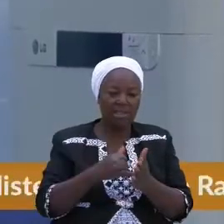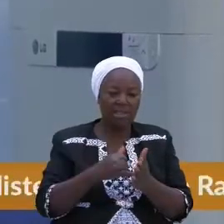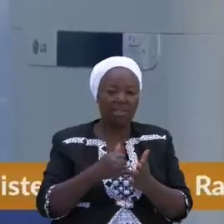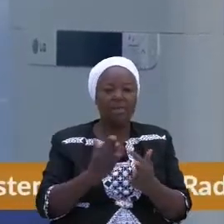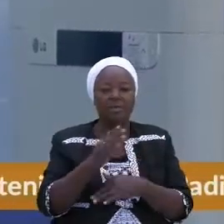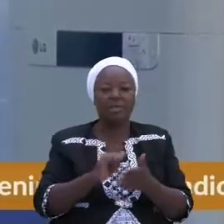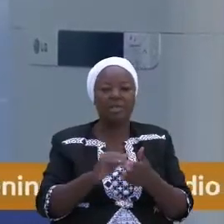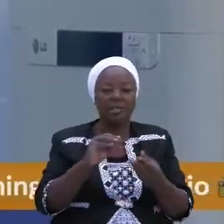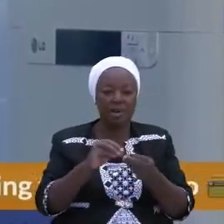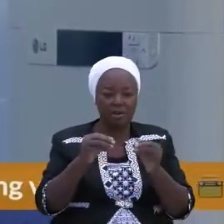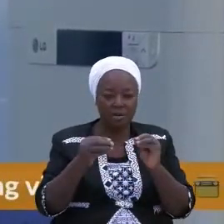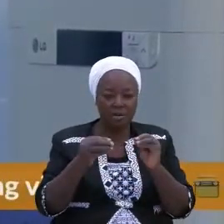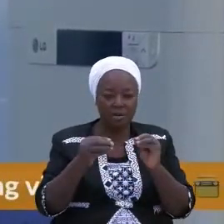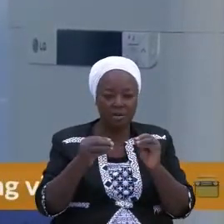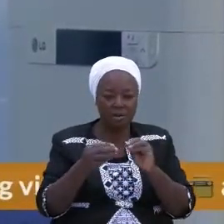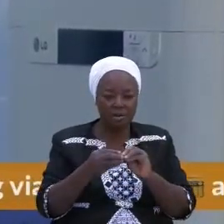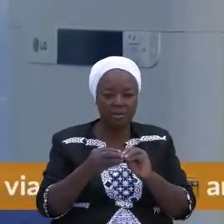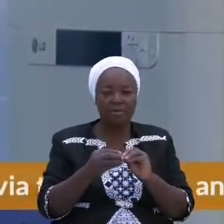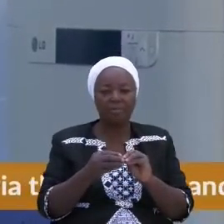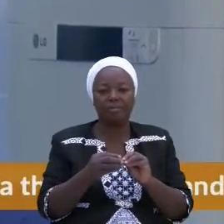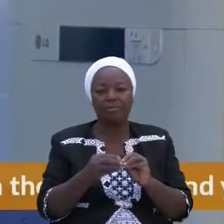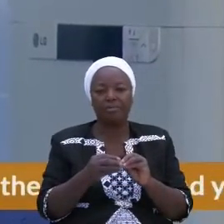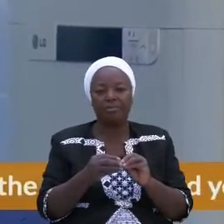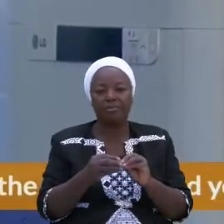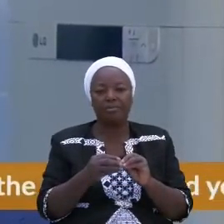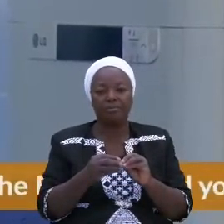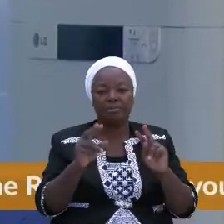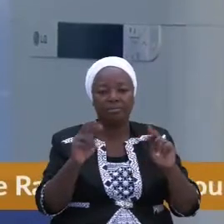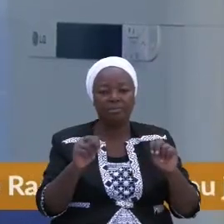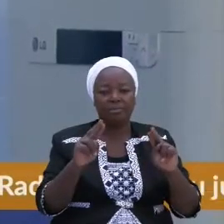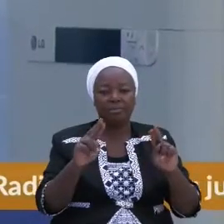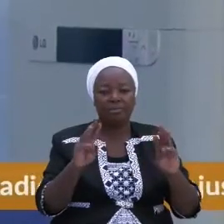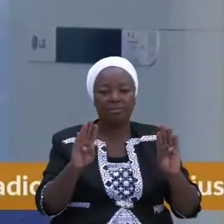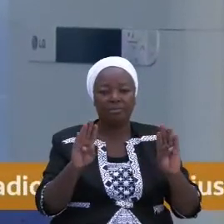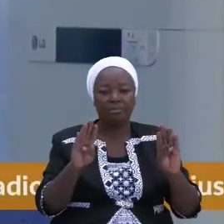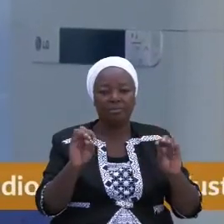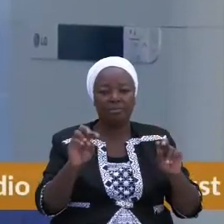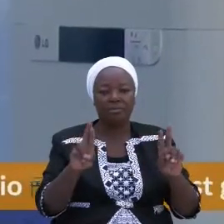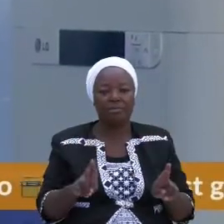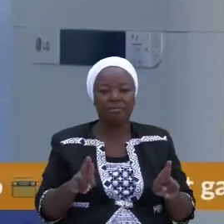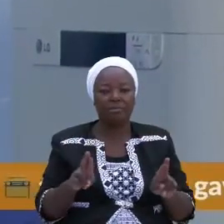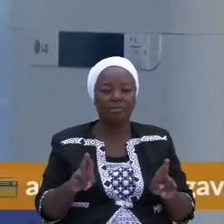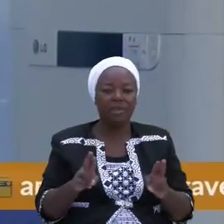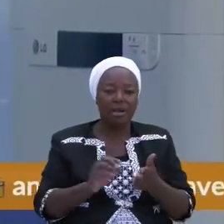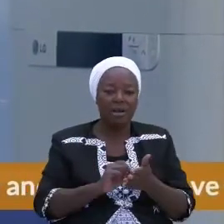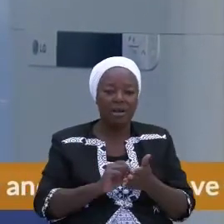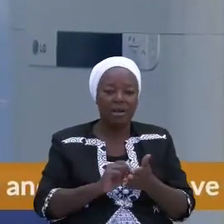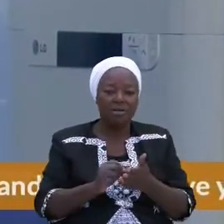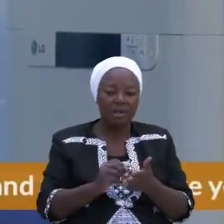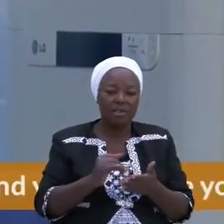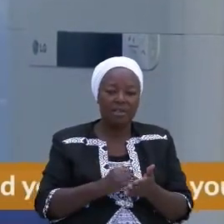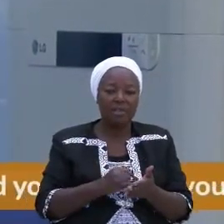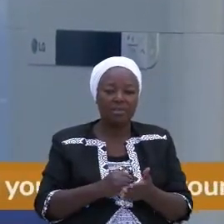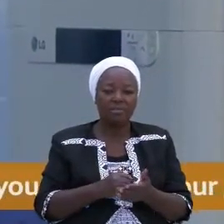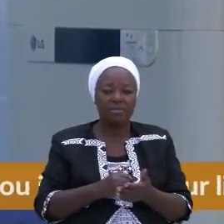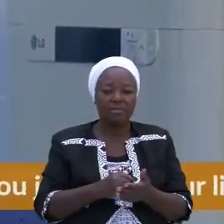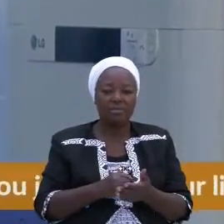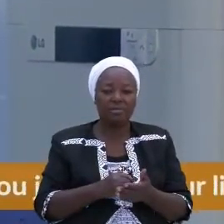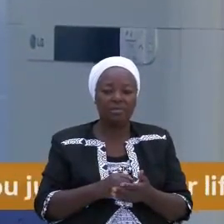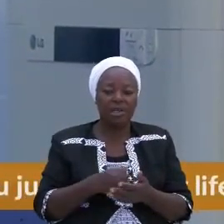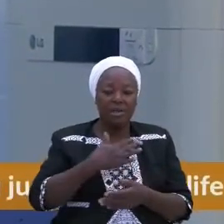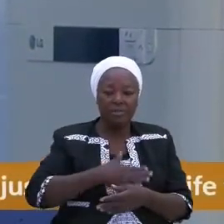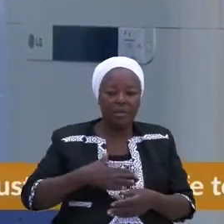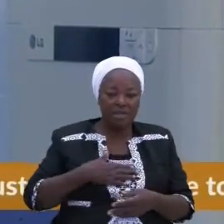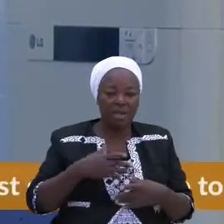please our counselors let's make sure we take this statistics down properly so that it's